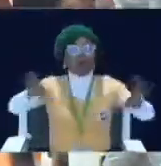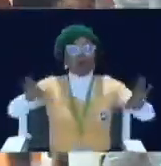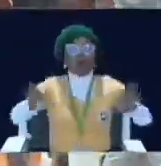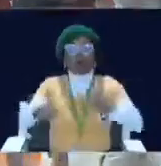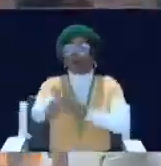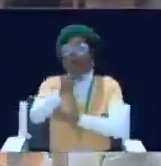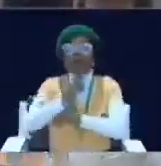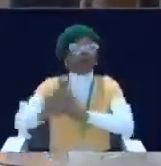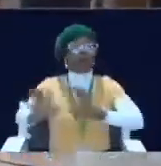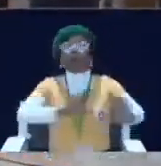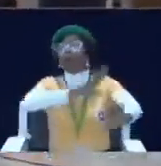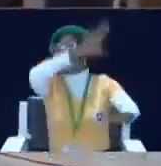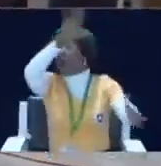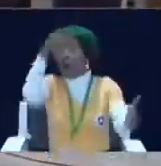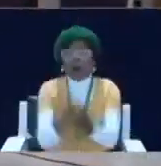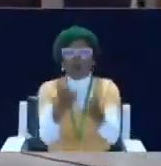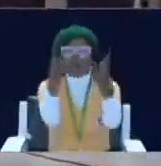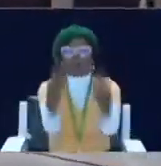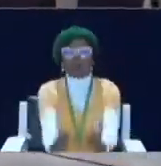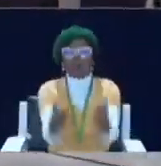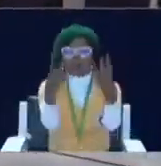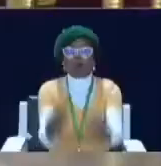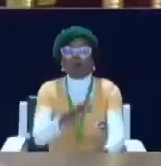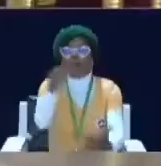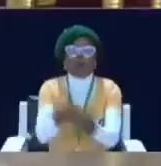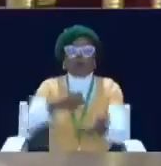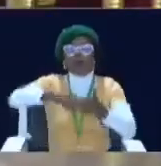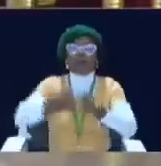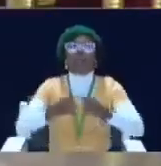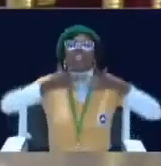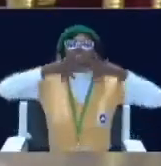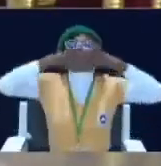o ti lo o eba mi yin Oluwa logo.